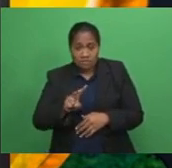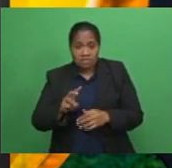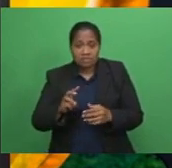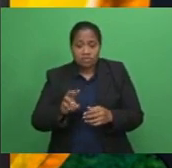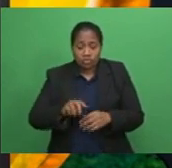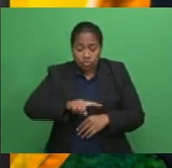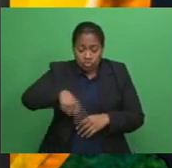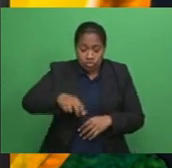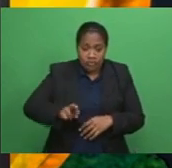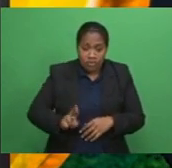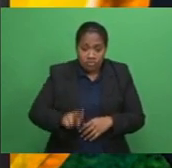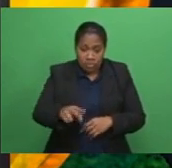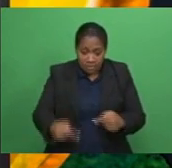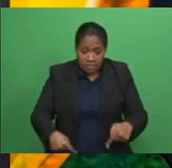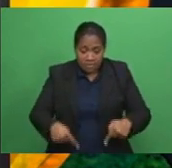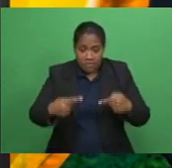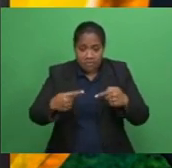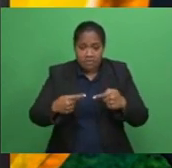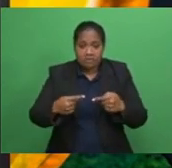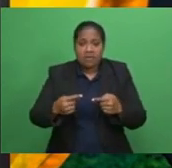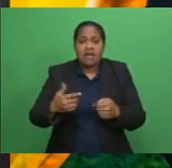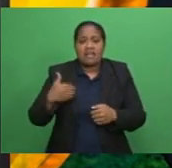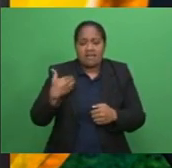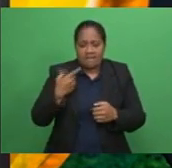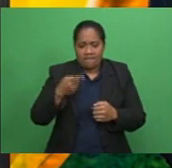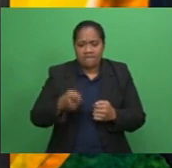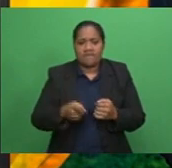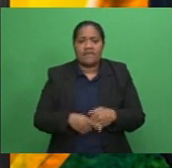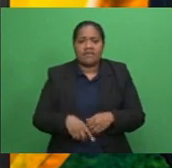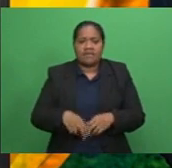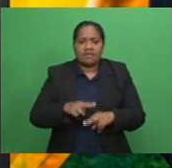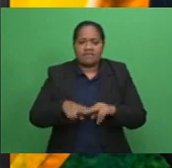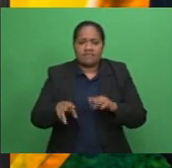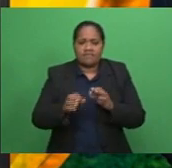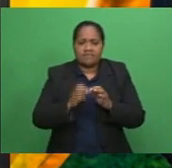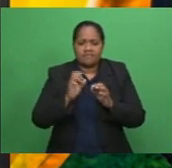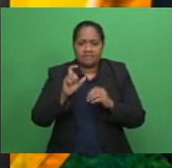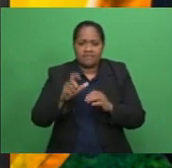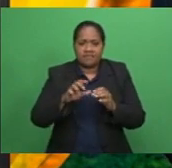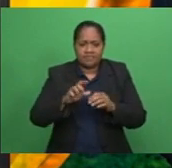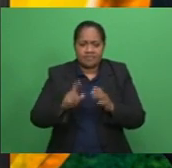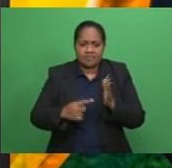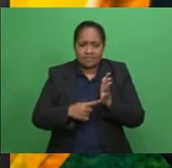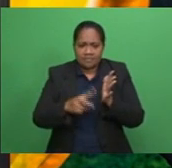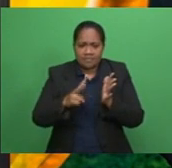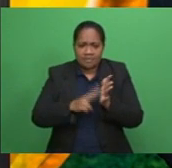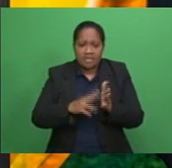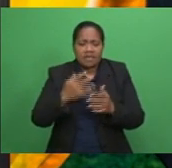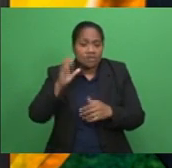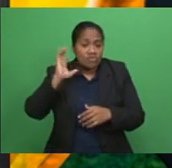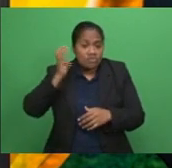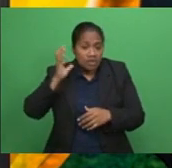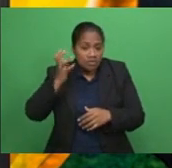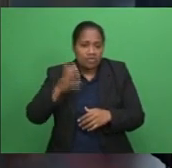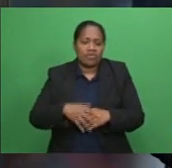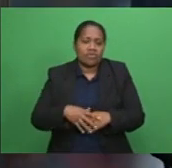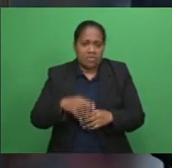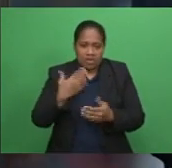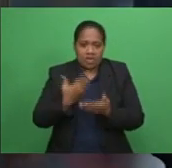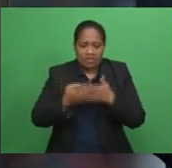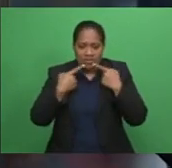Rewa live on both the FBC TV and FBC Sports channels, while radio commentary will air on Mirchi FM.